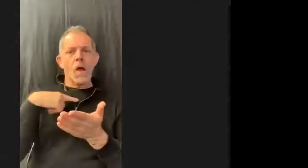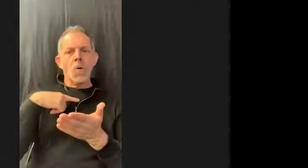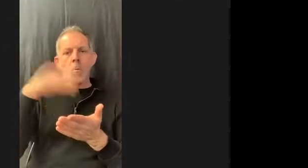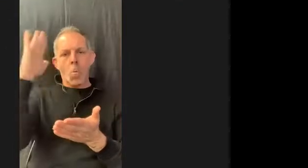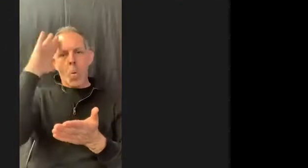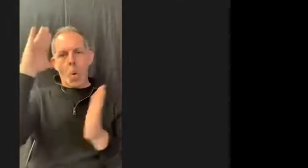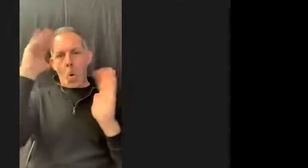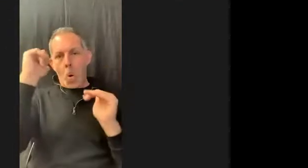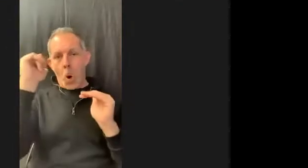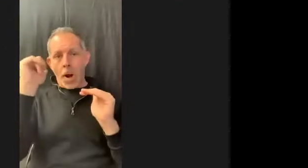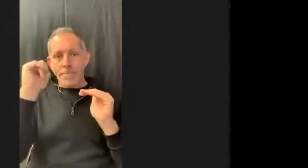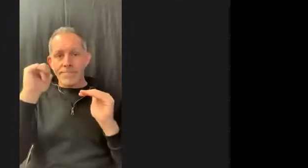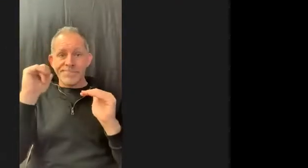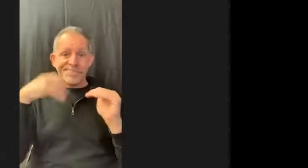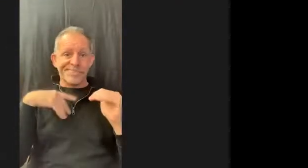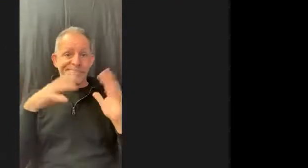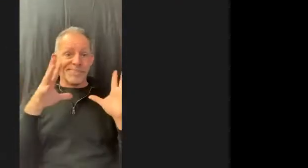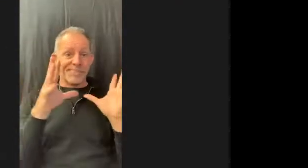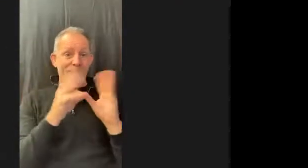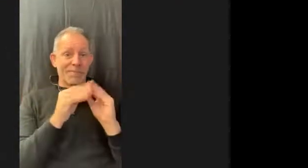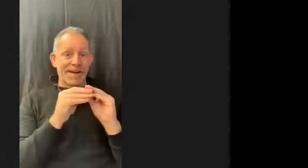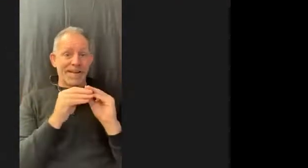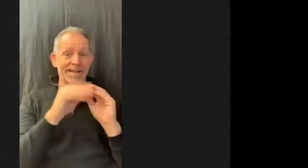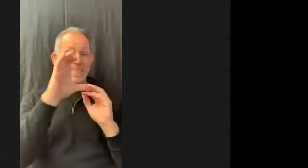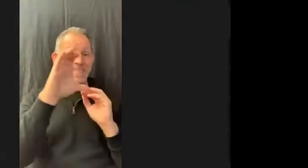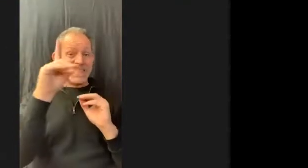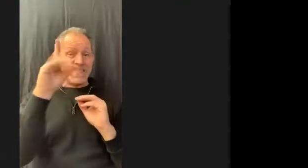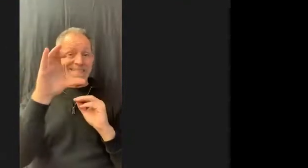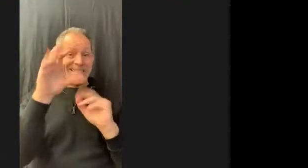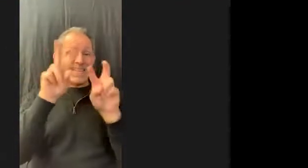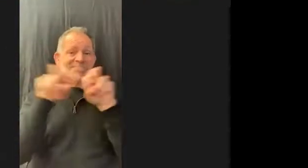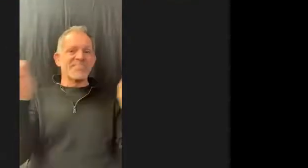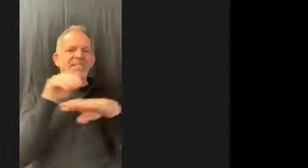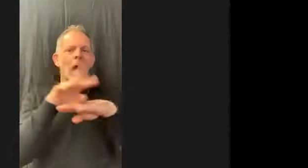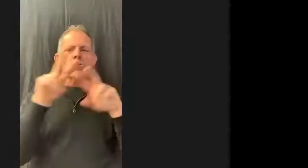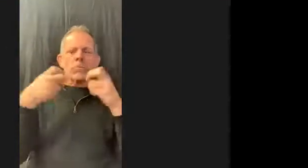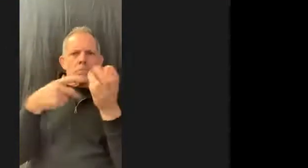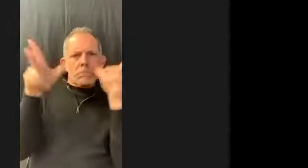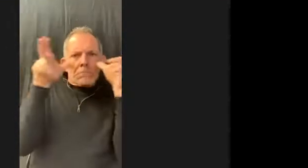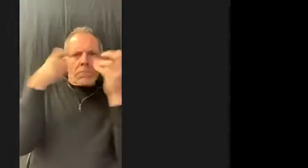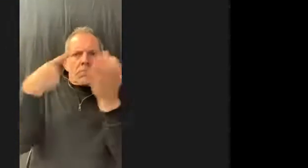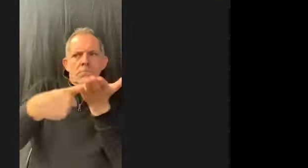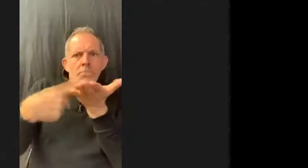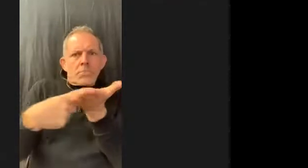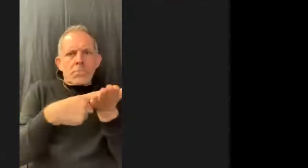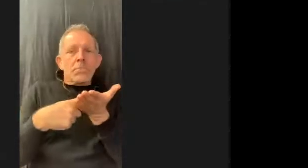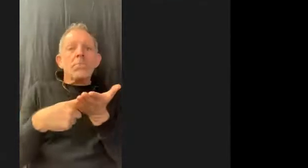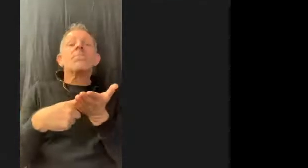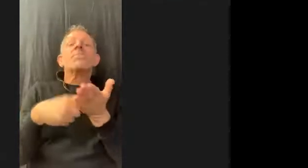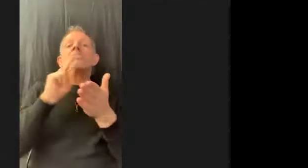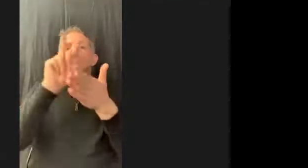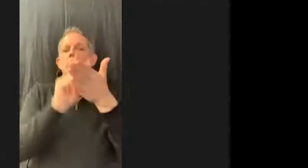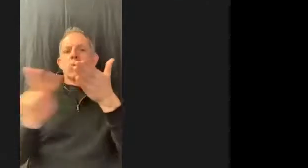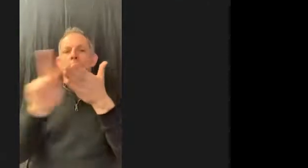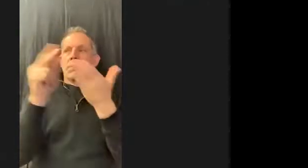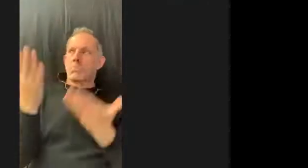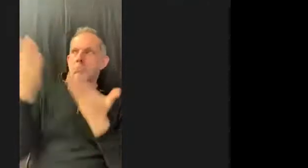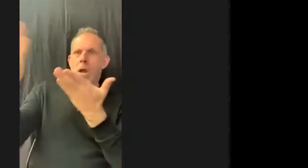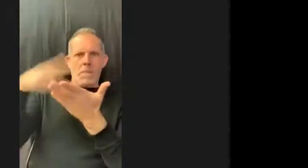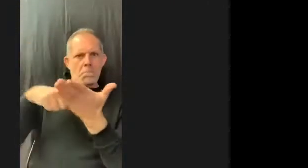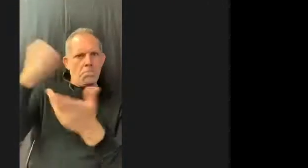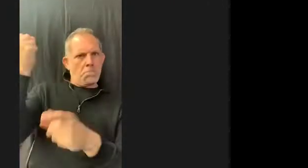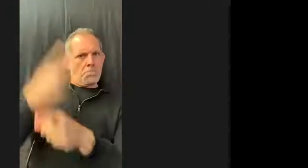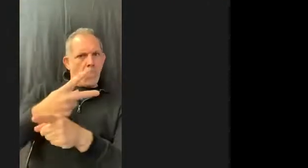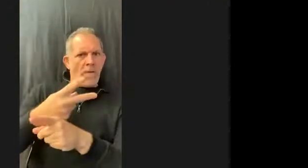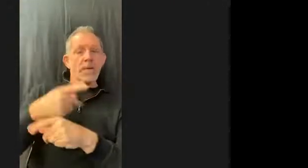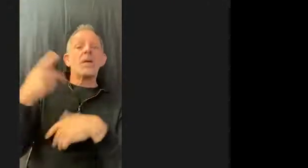advisory committee in the next week or so to provide clinical recommendations upon which we all in